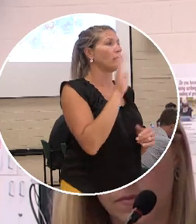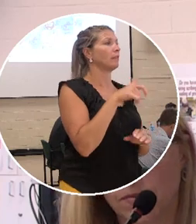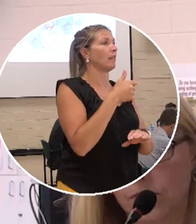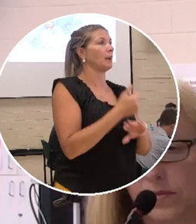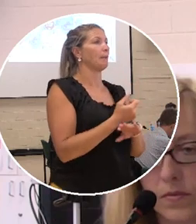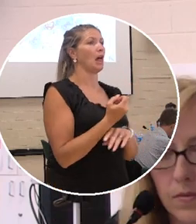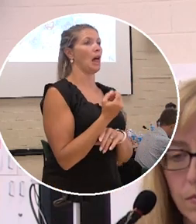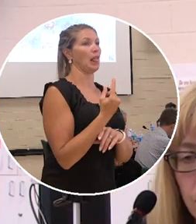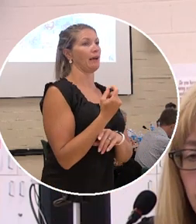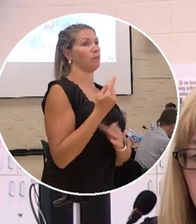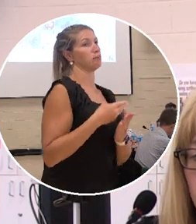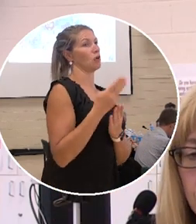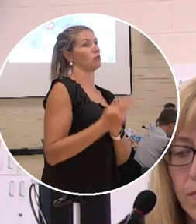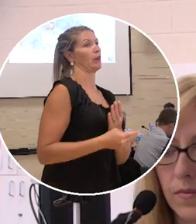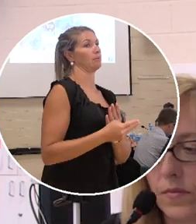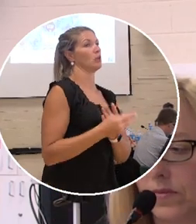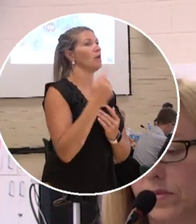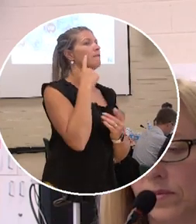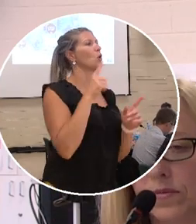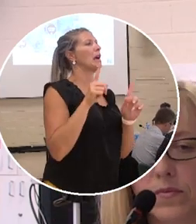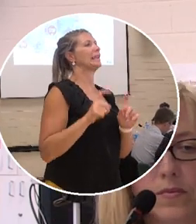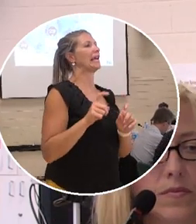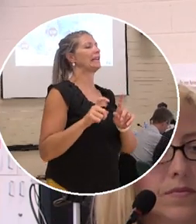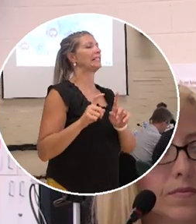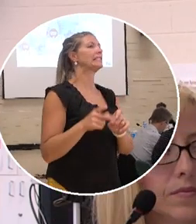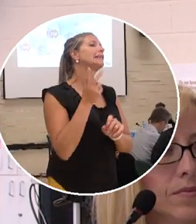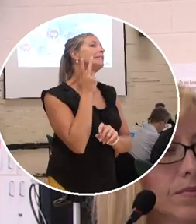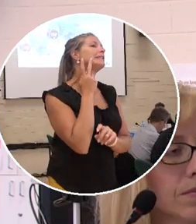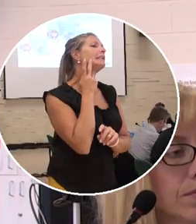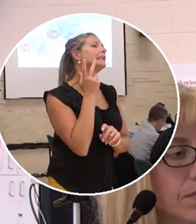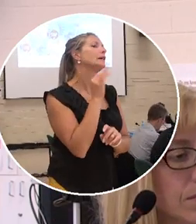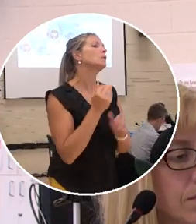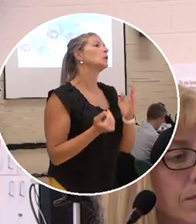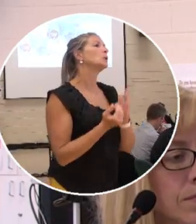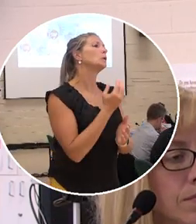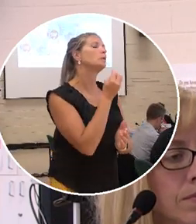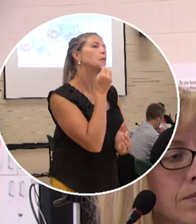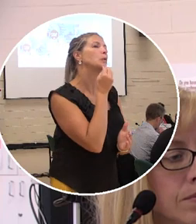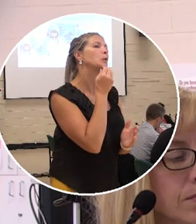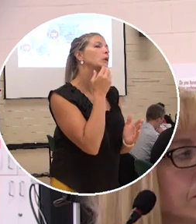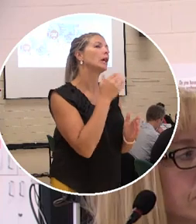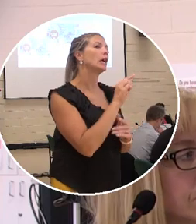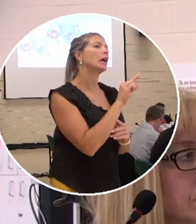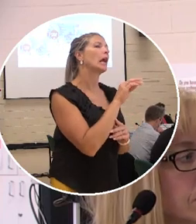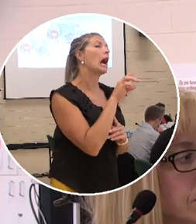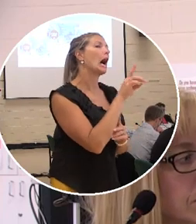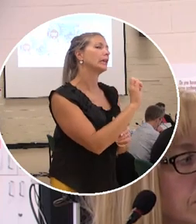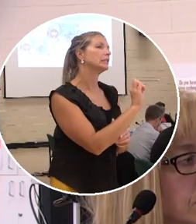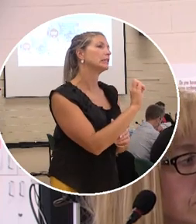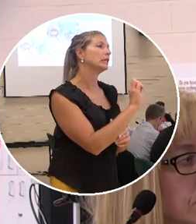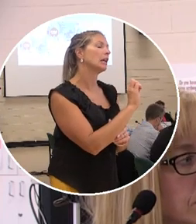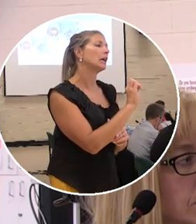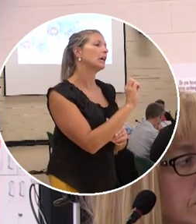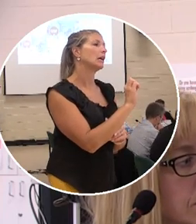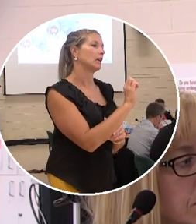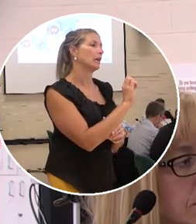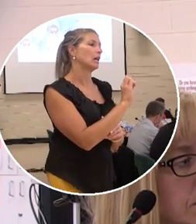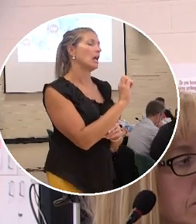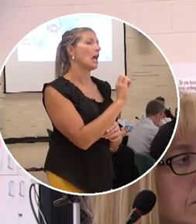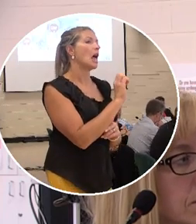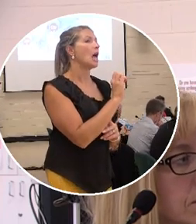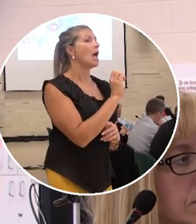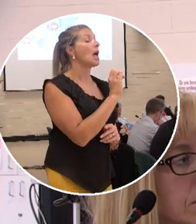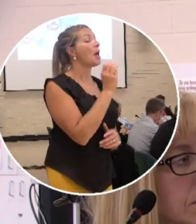province. The pilot, and they wouldn't tell us, may or may not contain chocolate